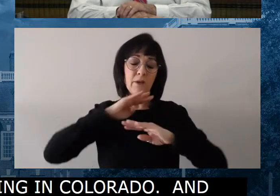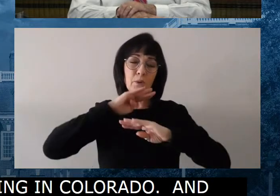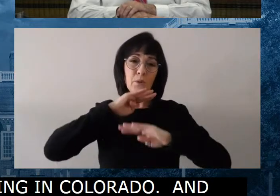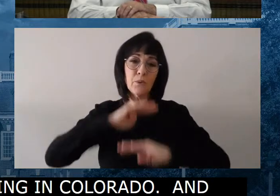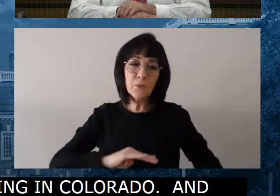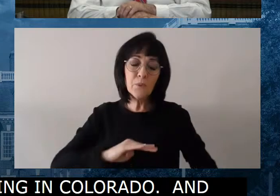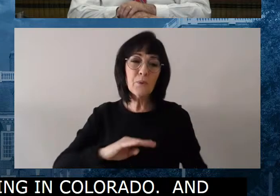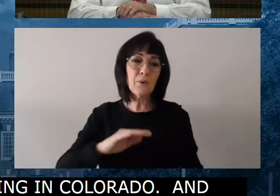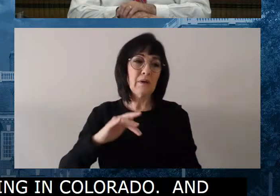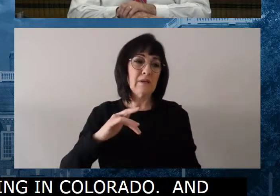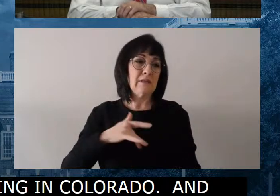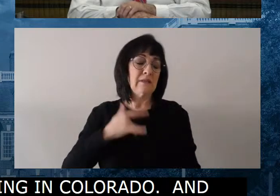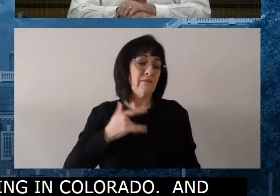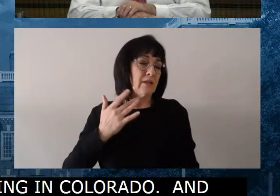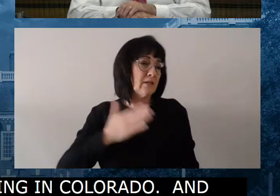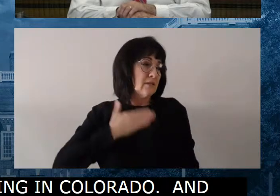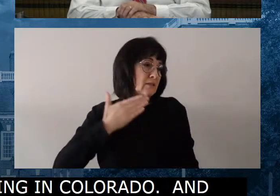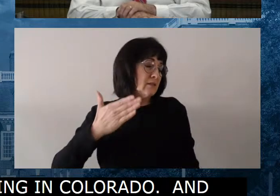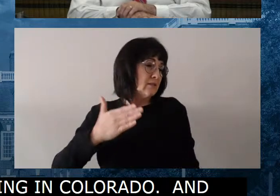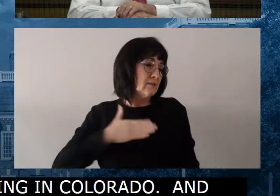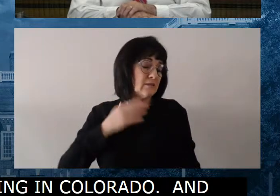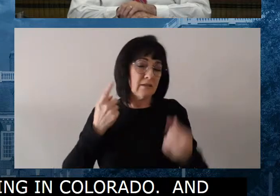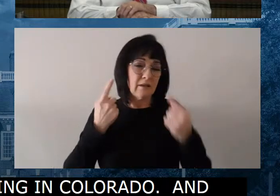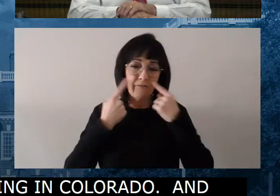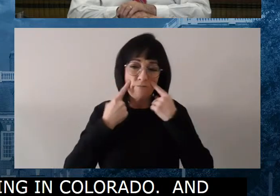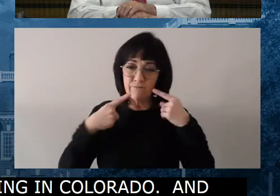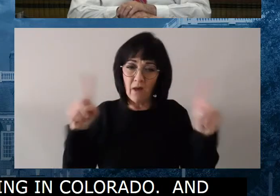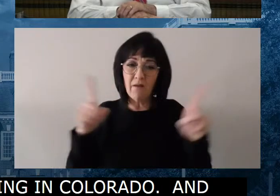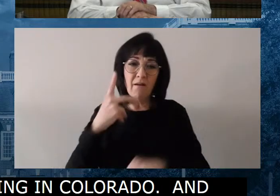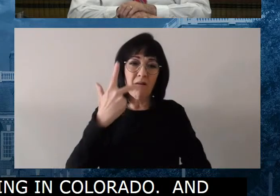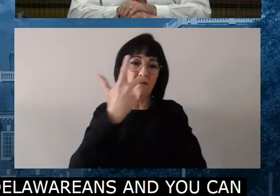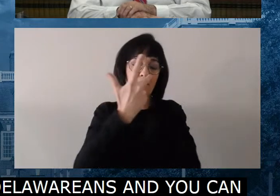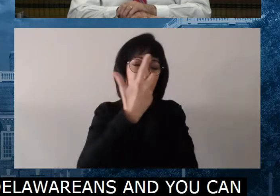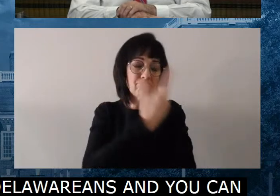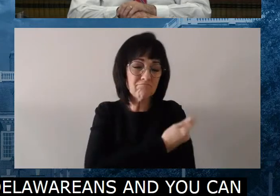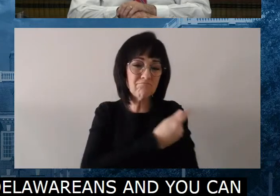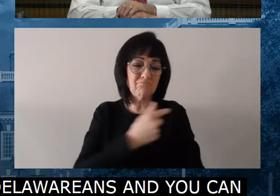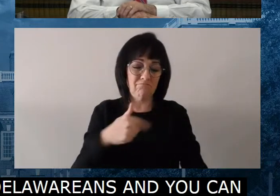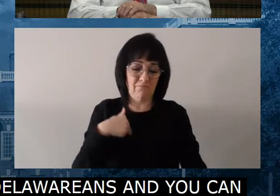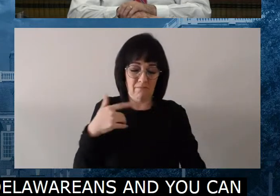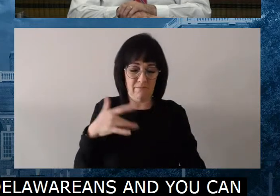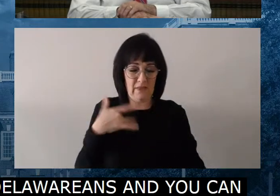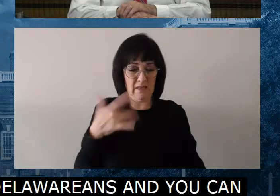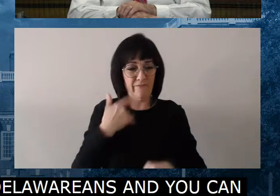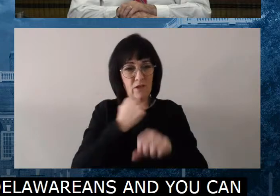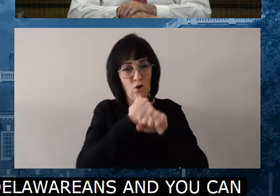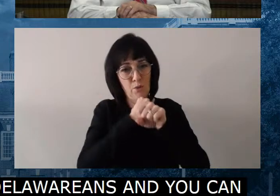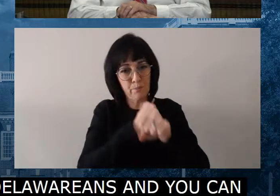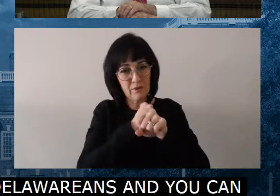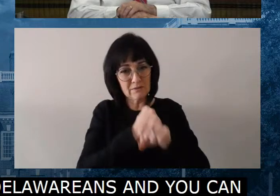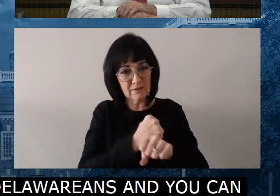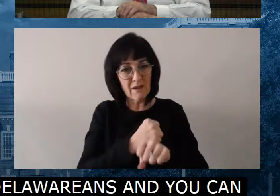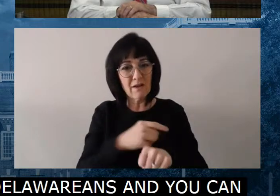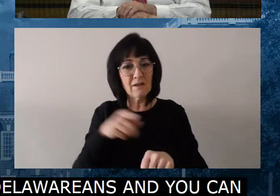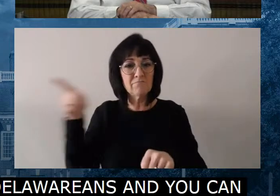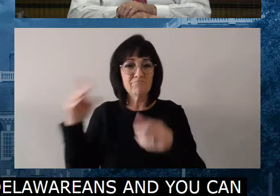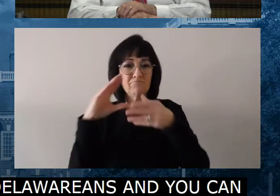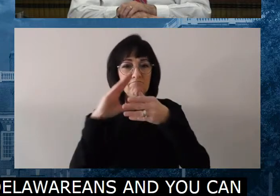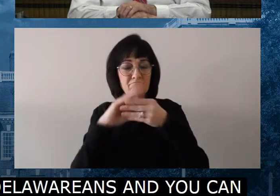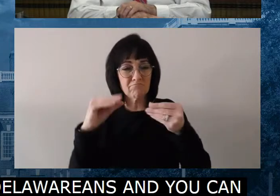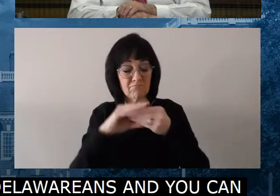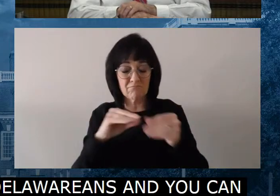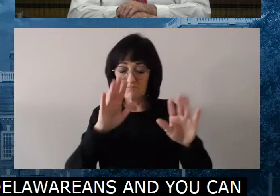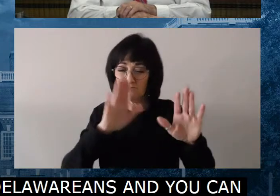can feel the relief in their voices as they tell you about their experience.